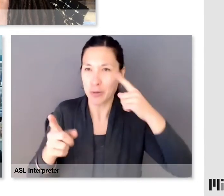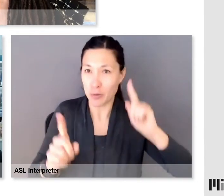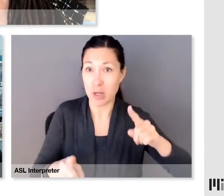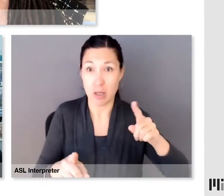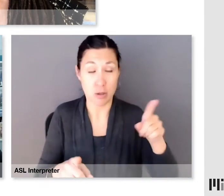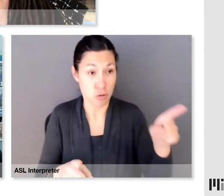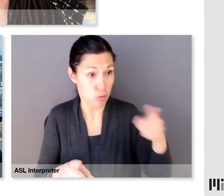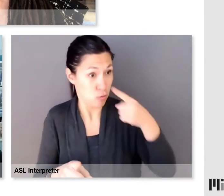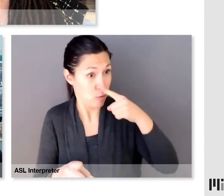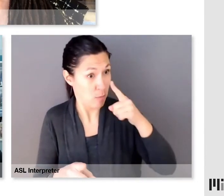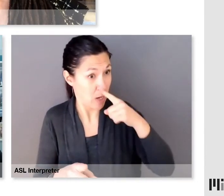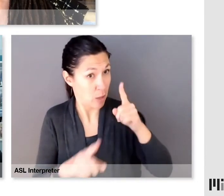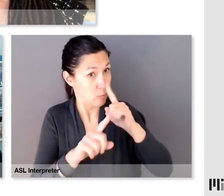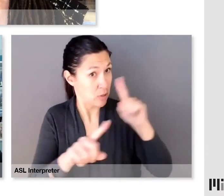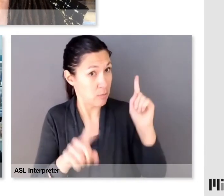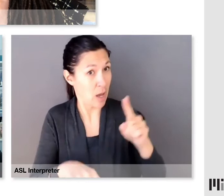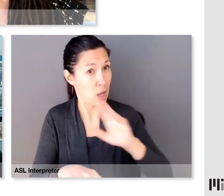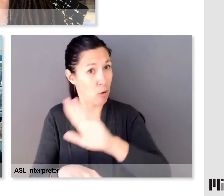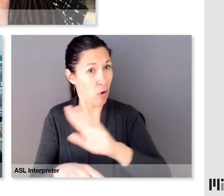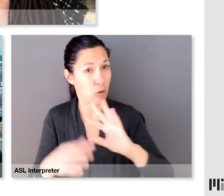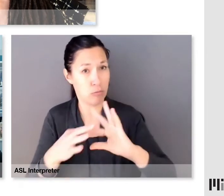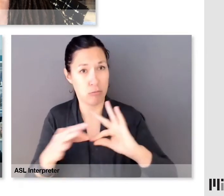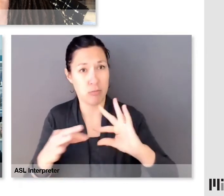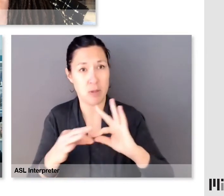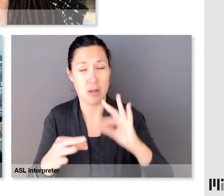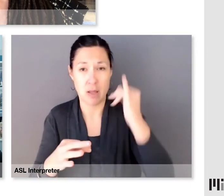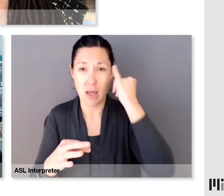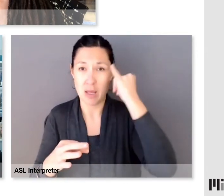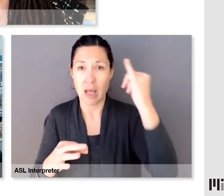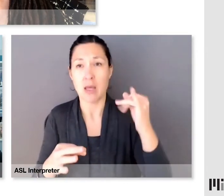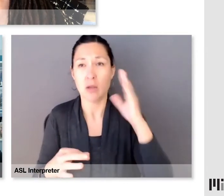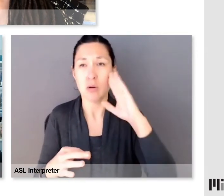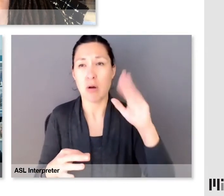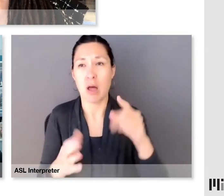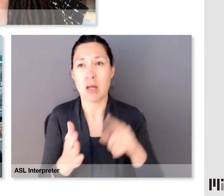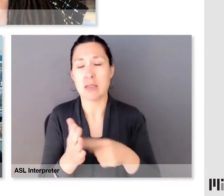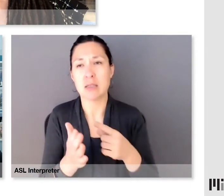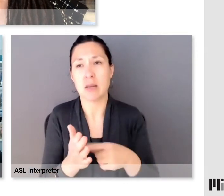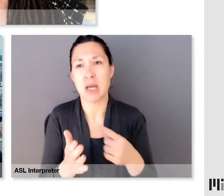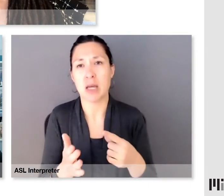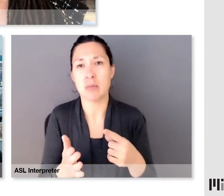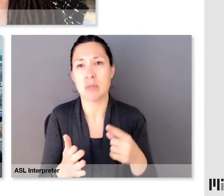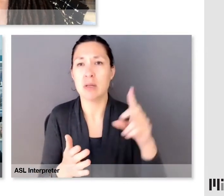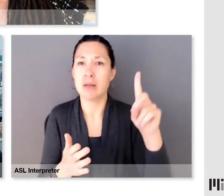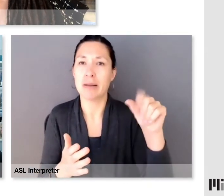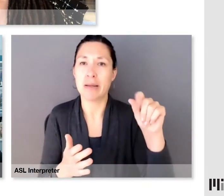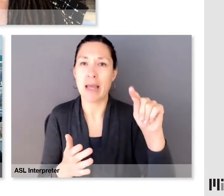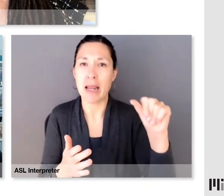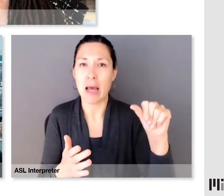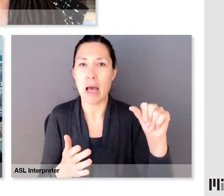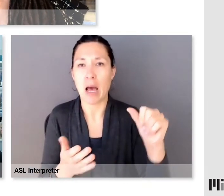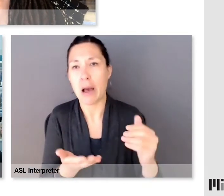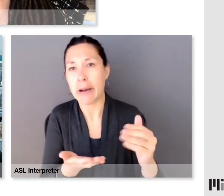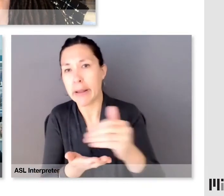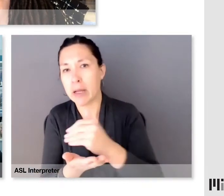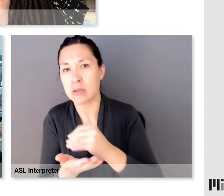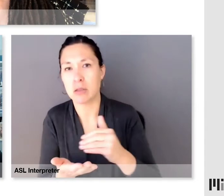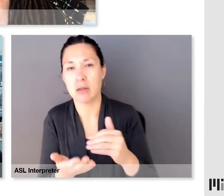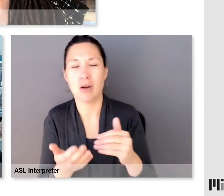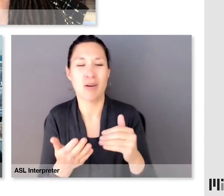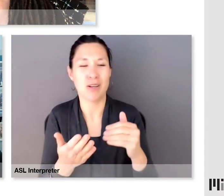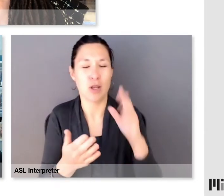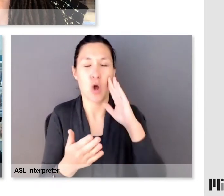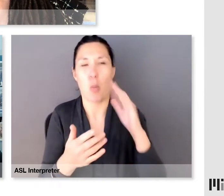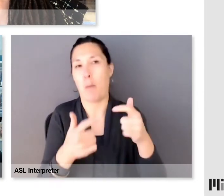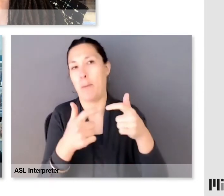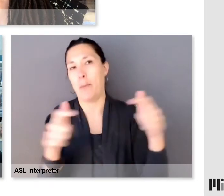to Ruha's notion, that sometimes data collection or even big data could be